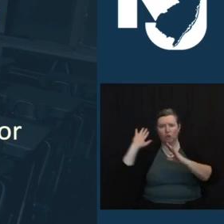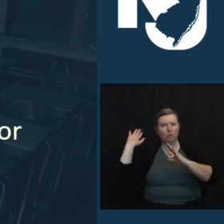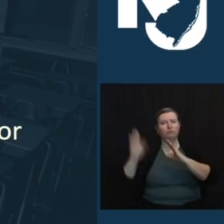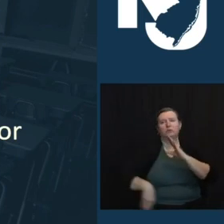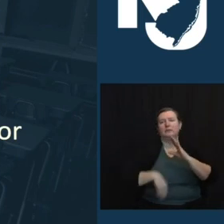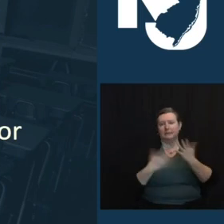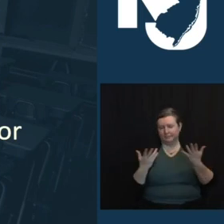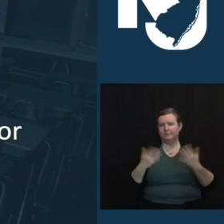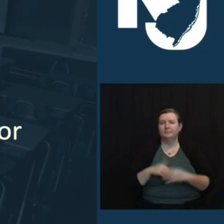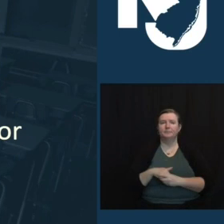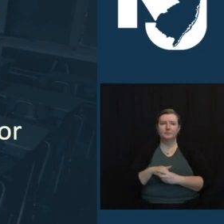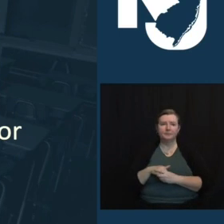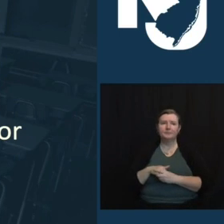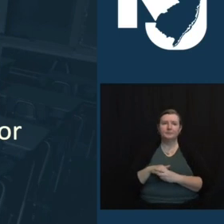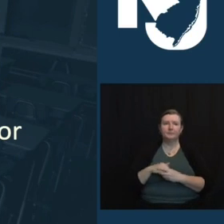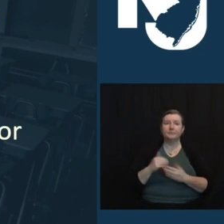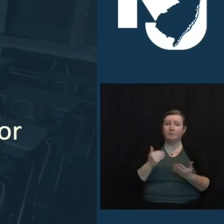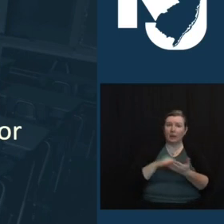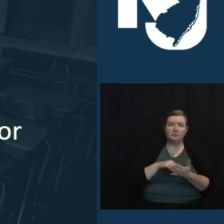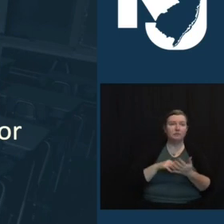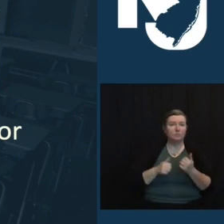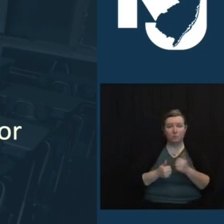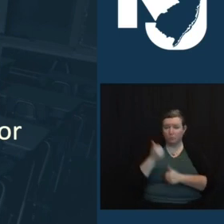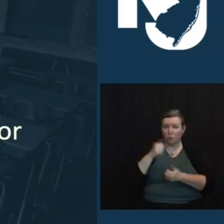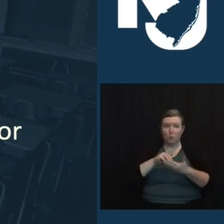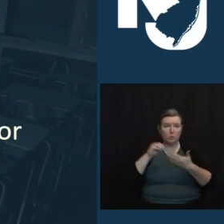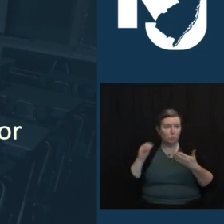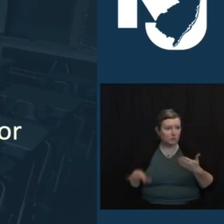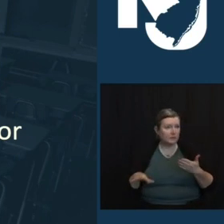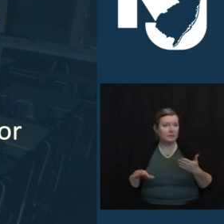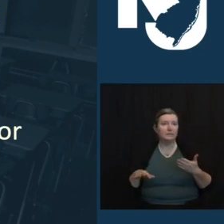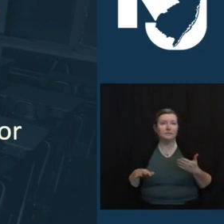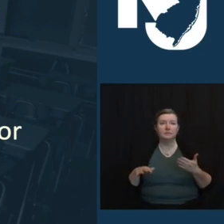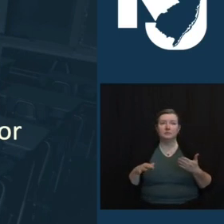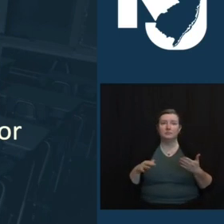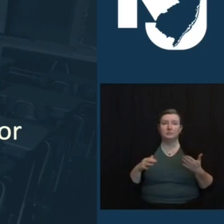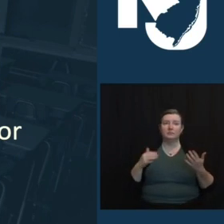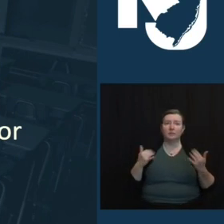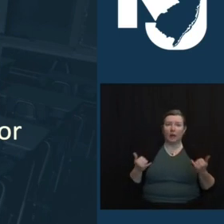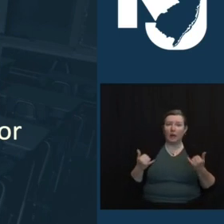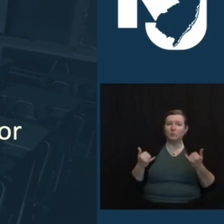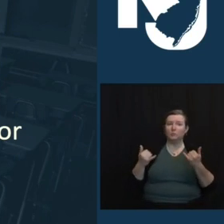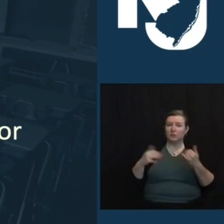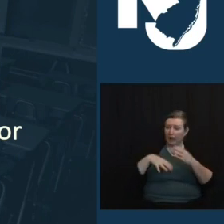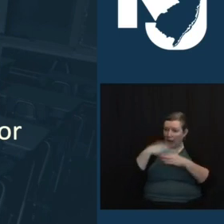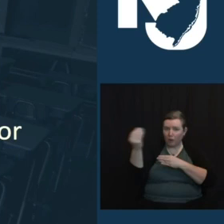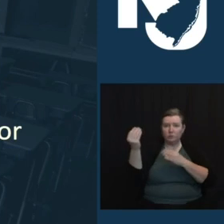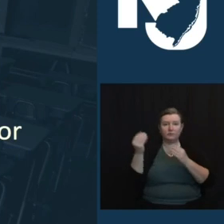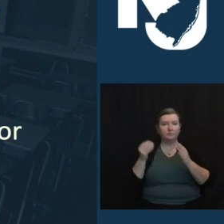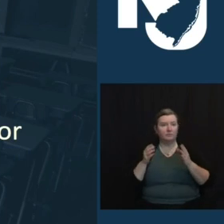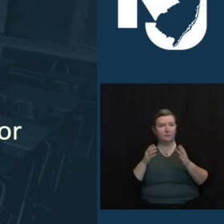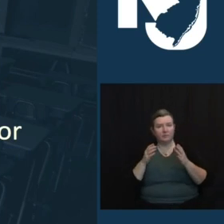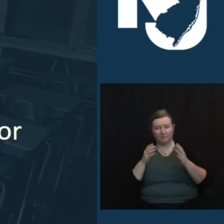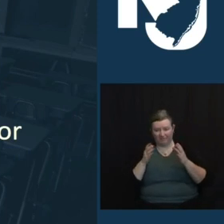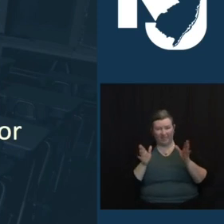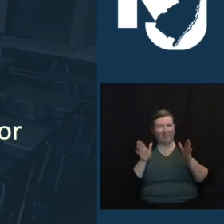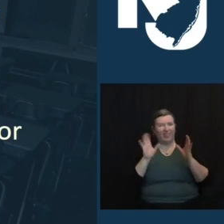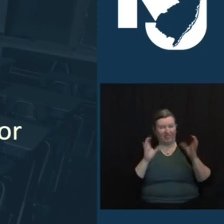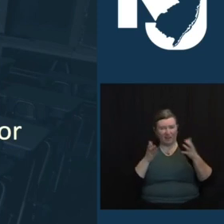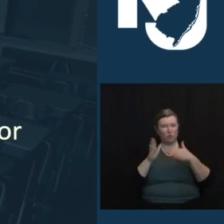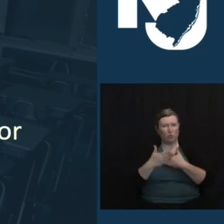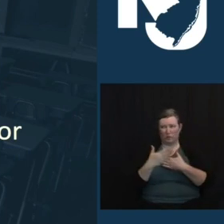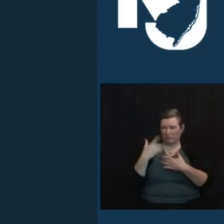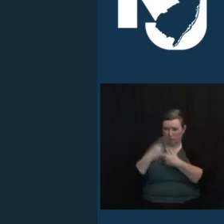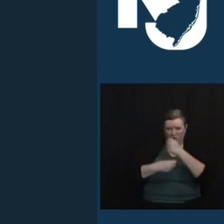the overwhelming majority of these students have now been out of their classrooms for a full year. A bright light in Hudson